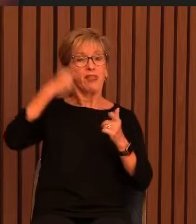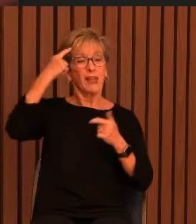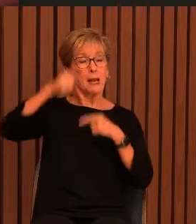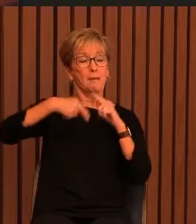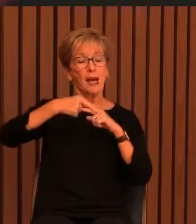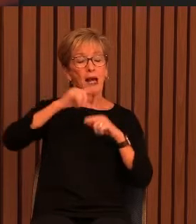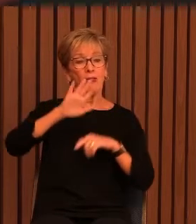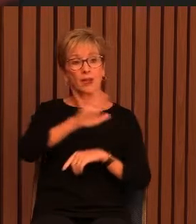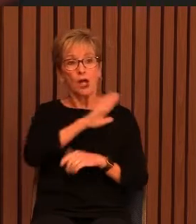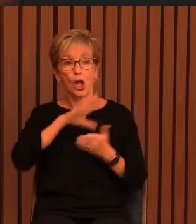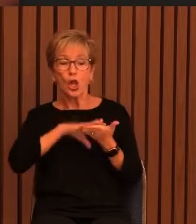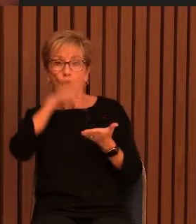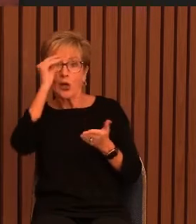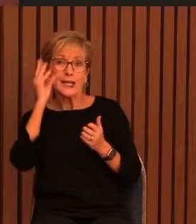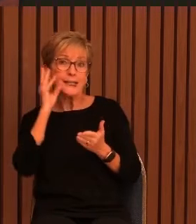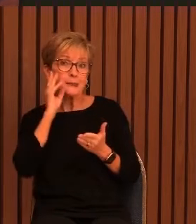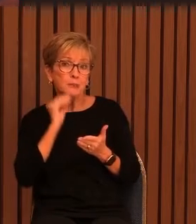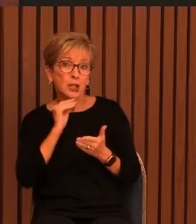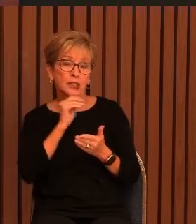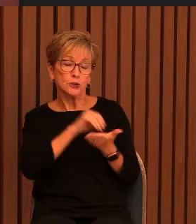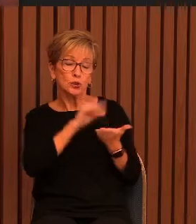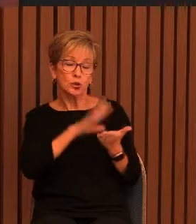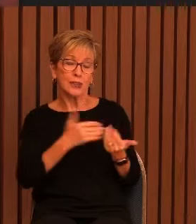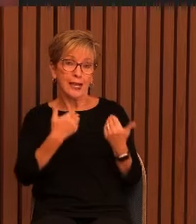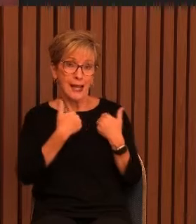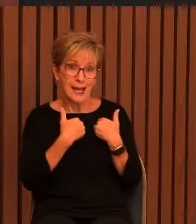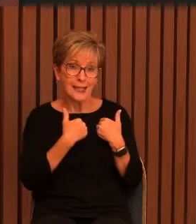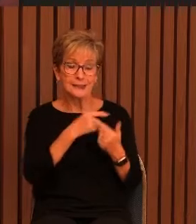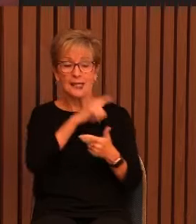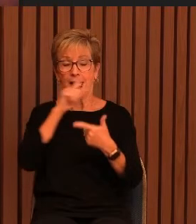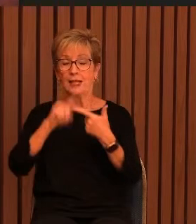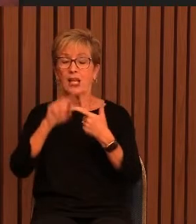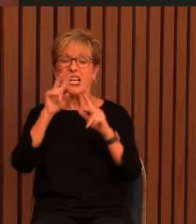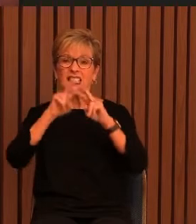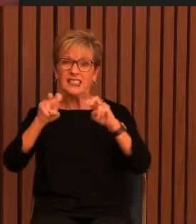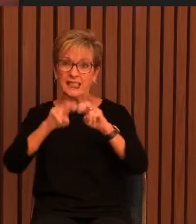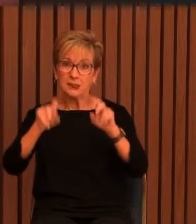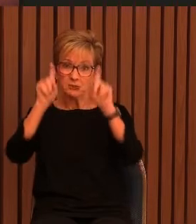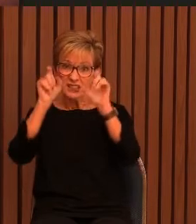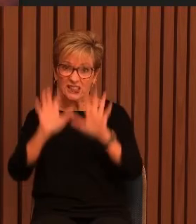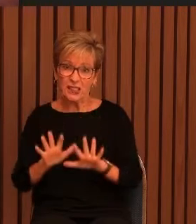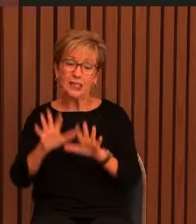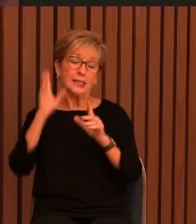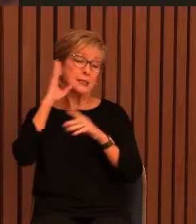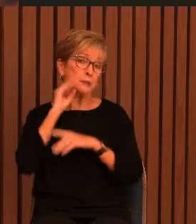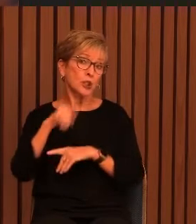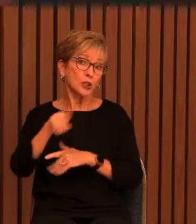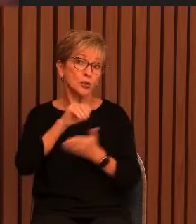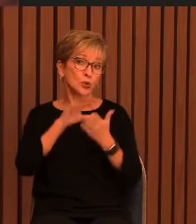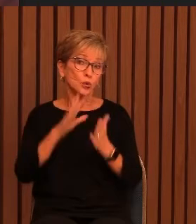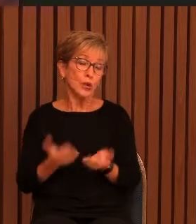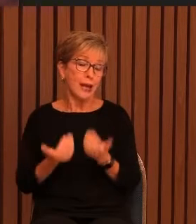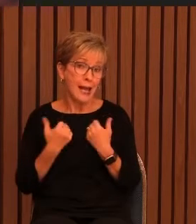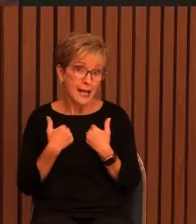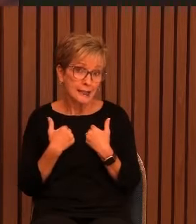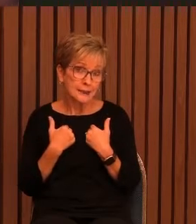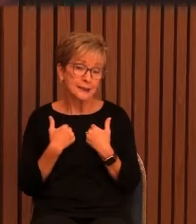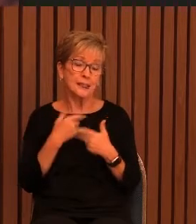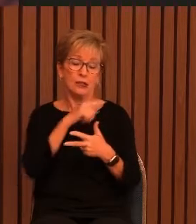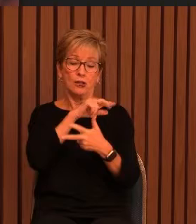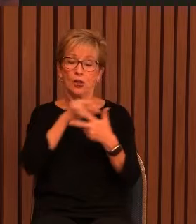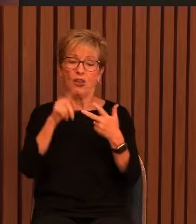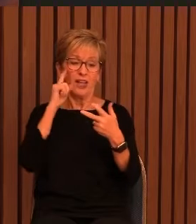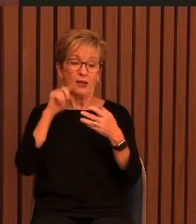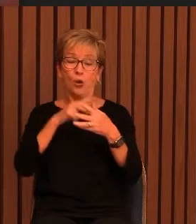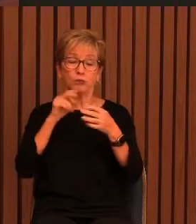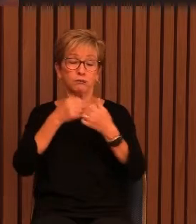that students have and the assessment experiences that students have, we shouldn't be looking at those as